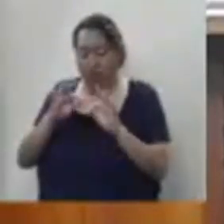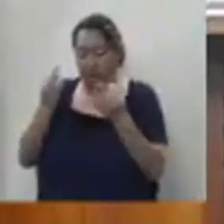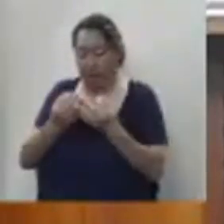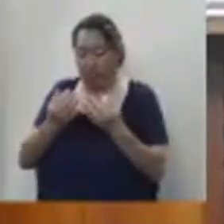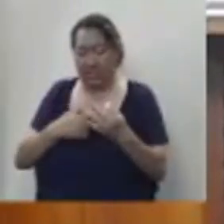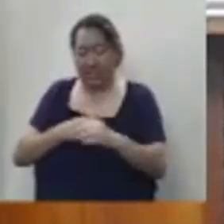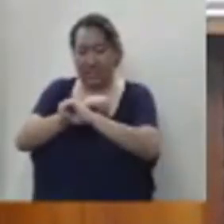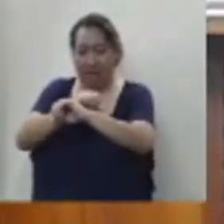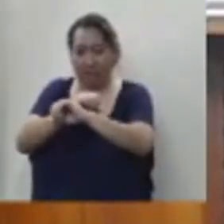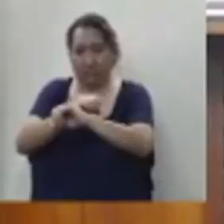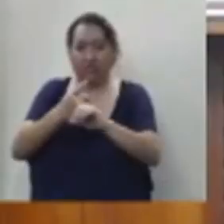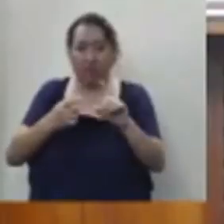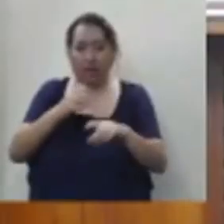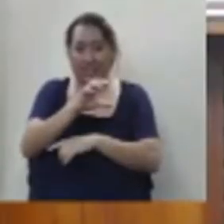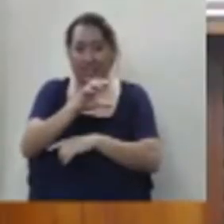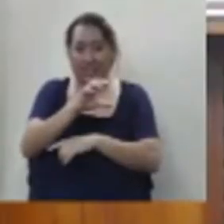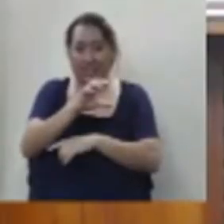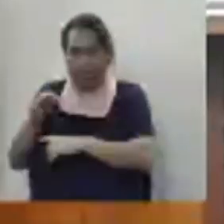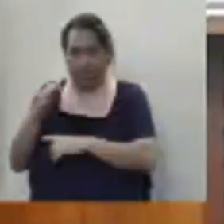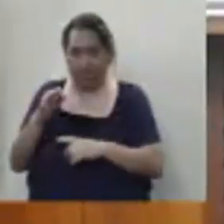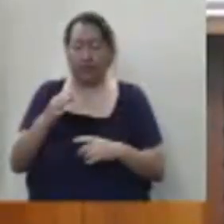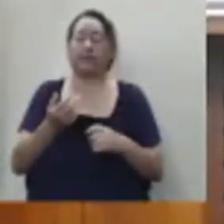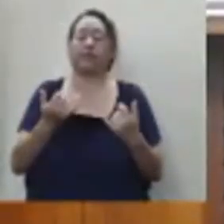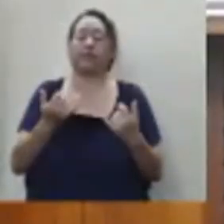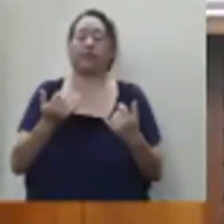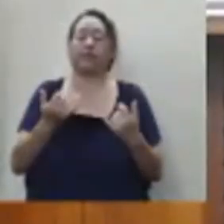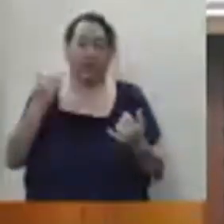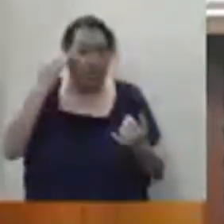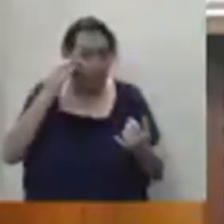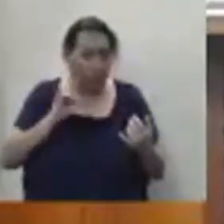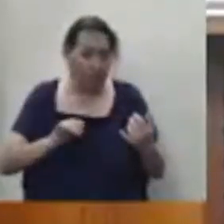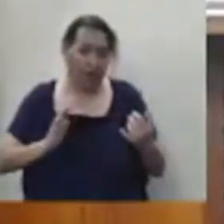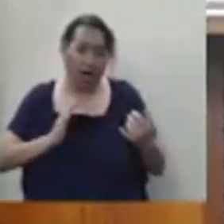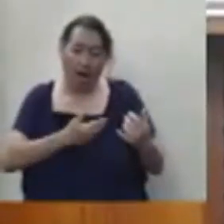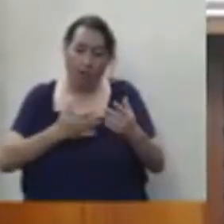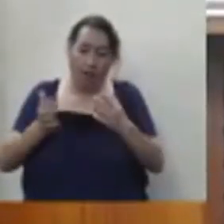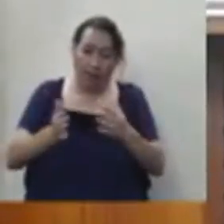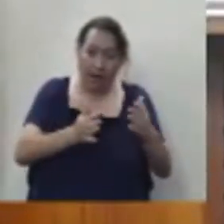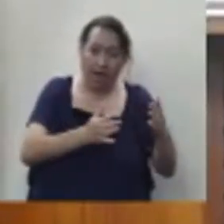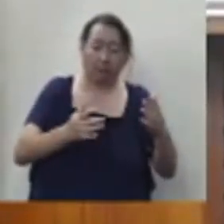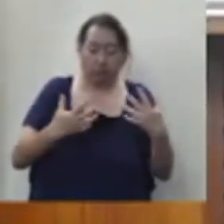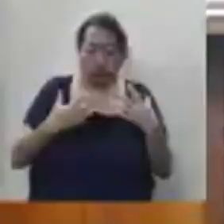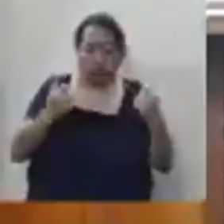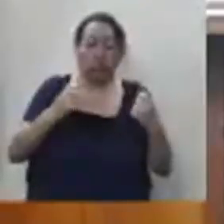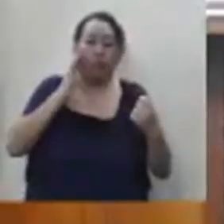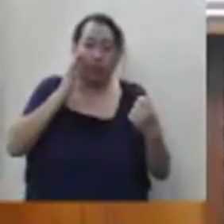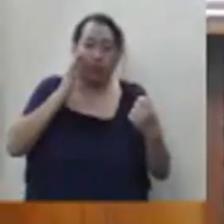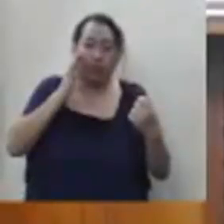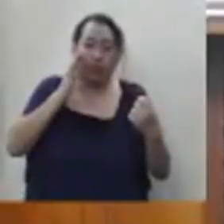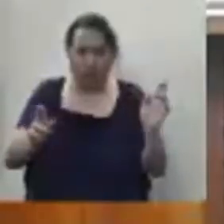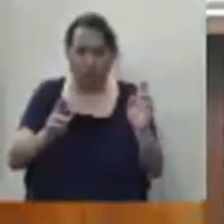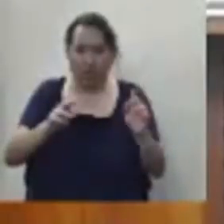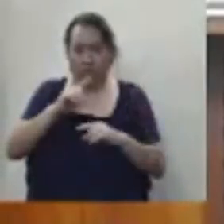possible. But know this, our recovery plan will be ready when that day comes. We have come